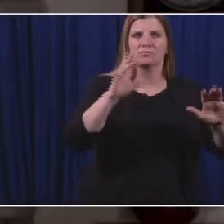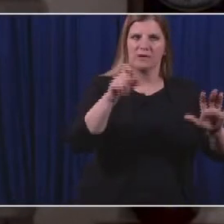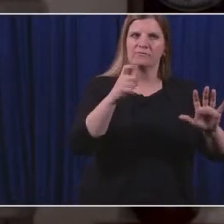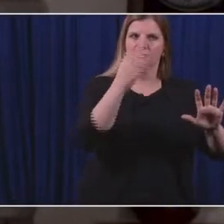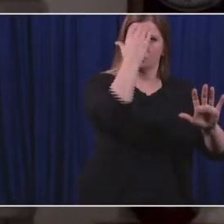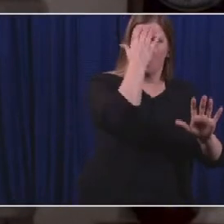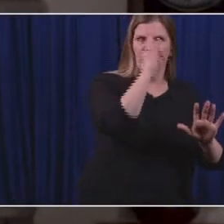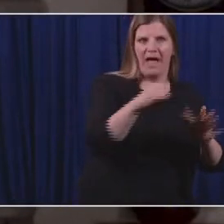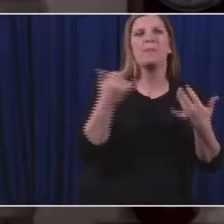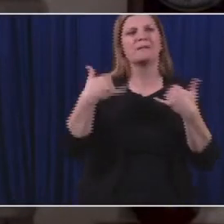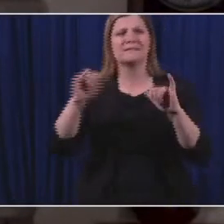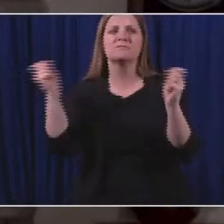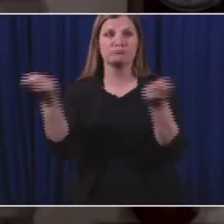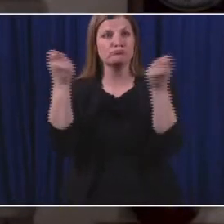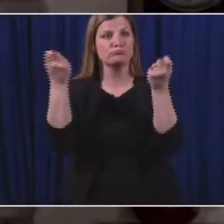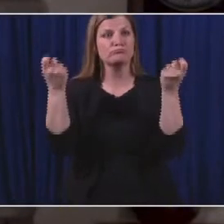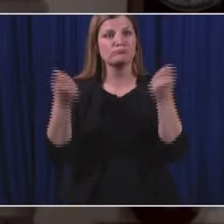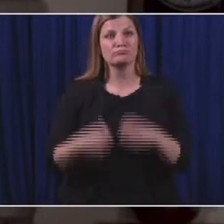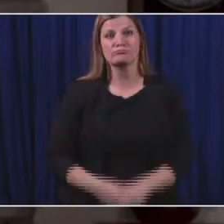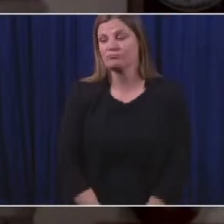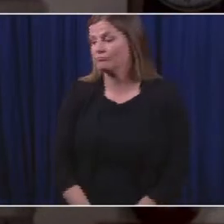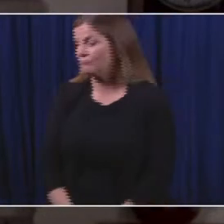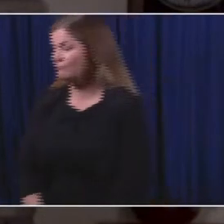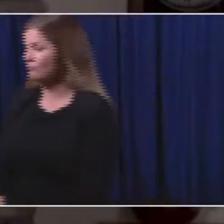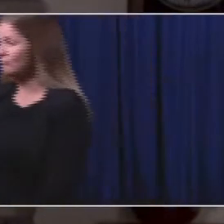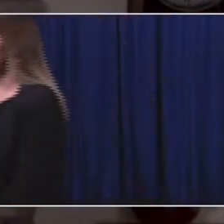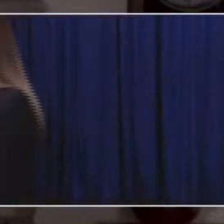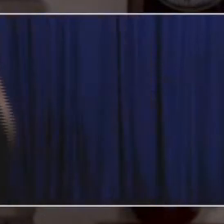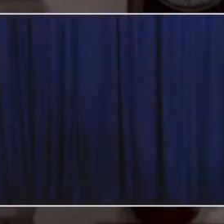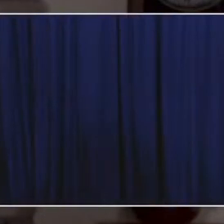Next question is from Farnoocha Miri at the Associated Press.